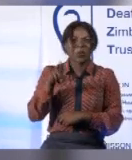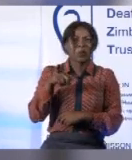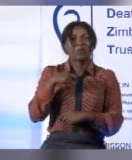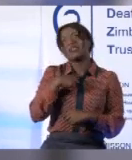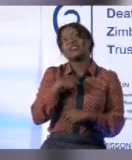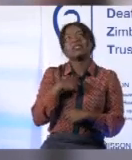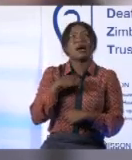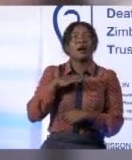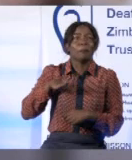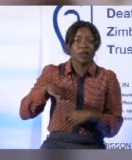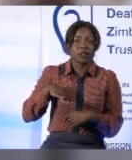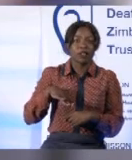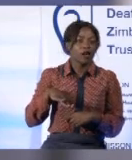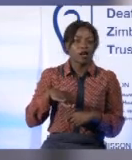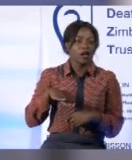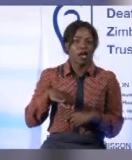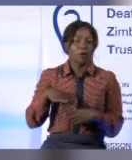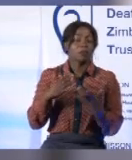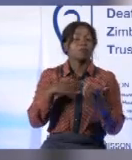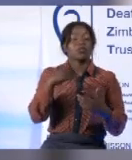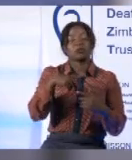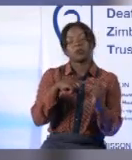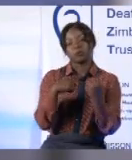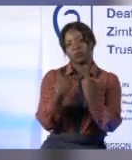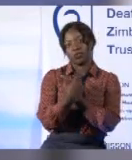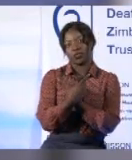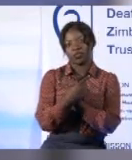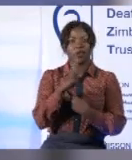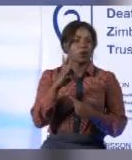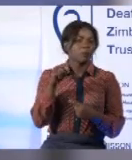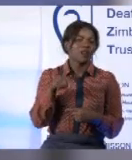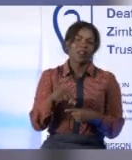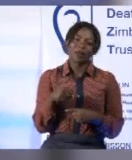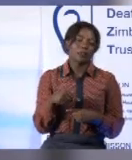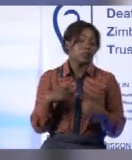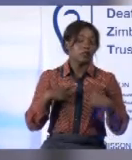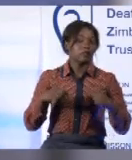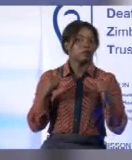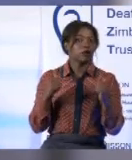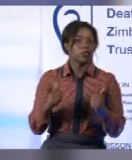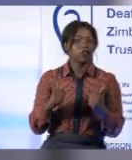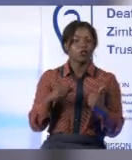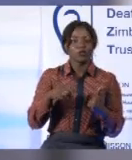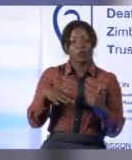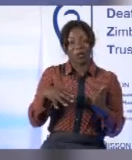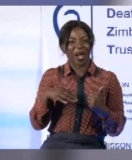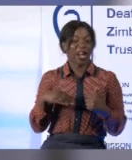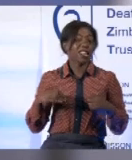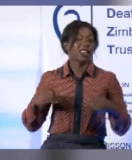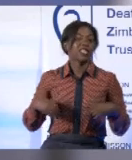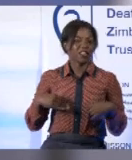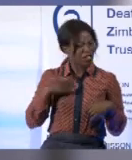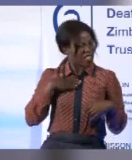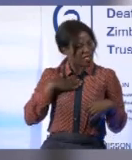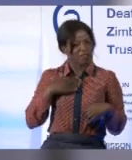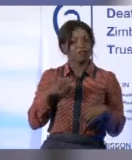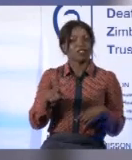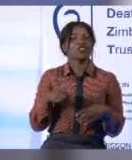by then. But because of the situation right now, and somehow because I'm enjoying this at the moment,